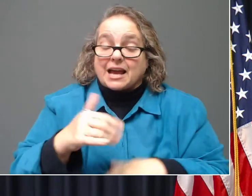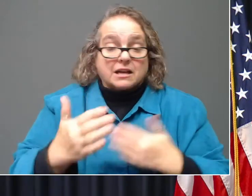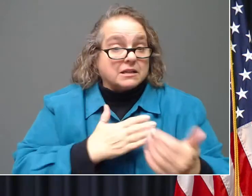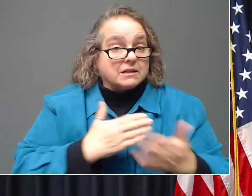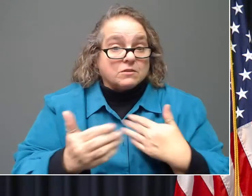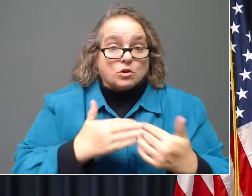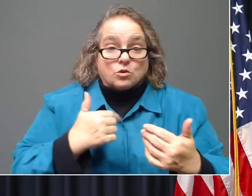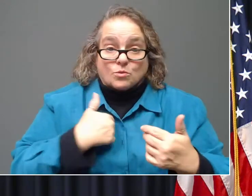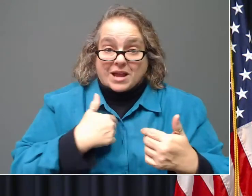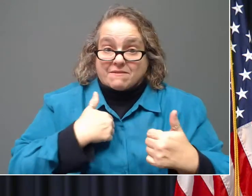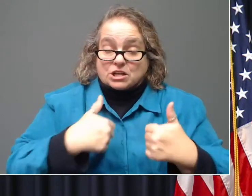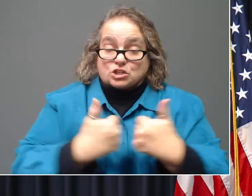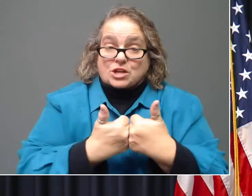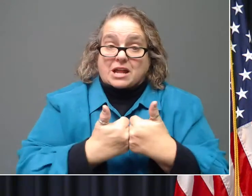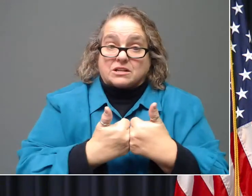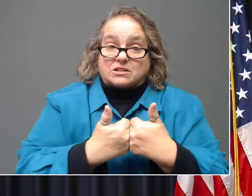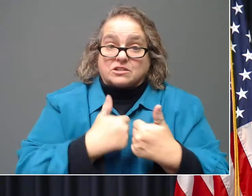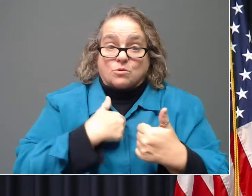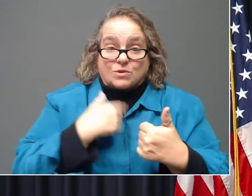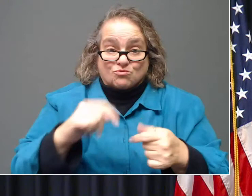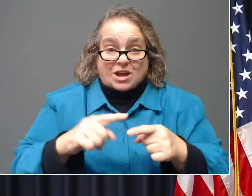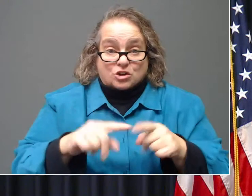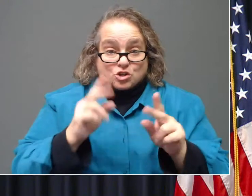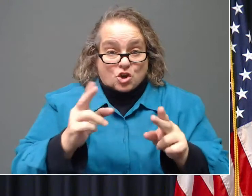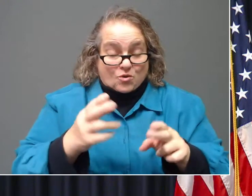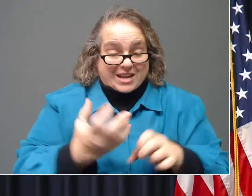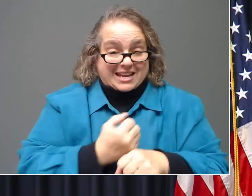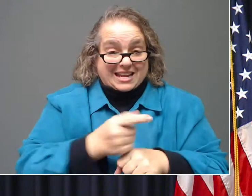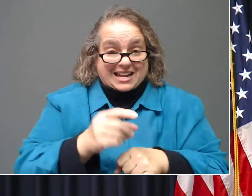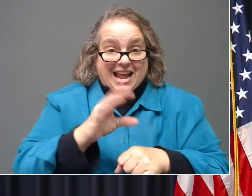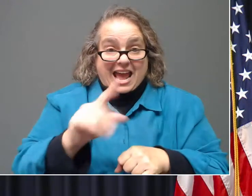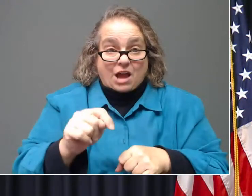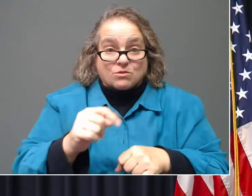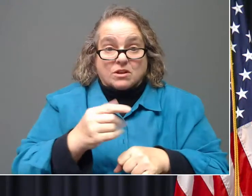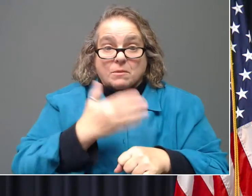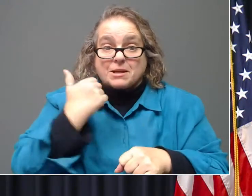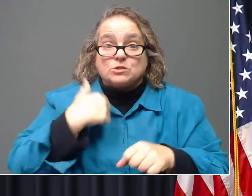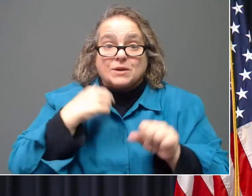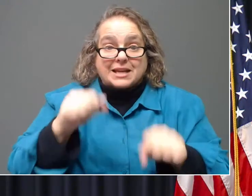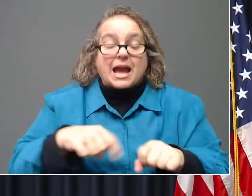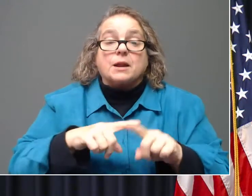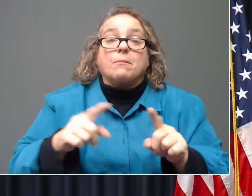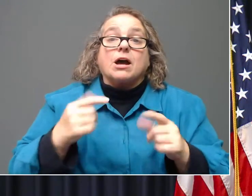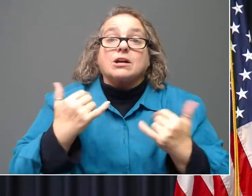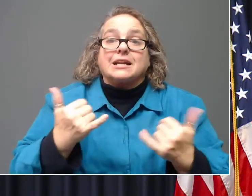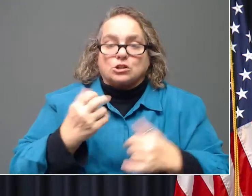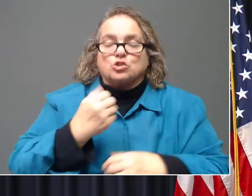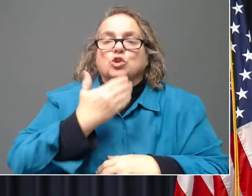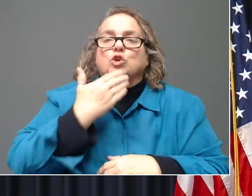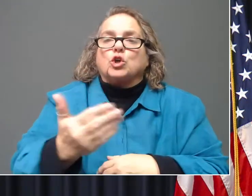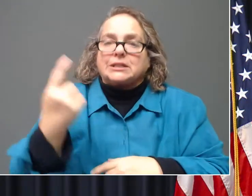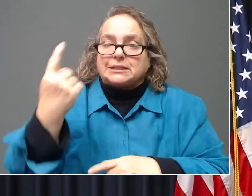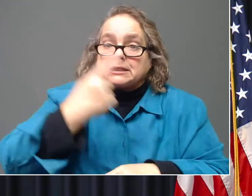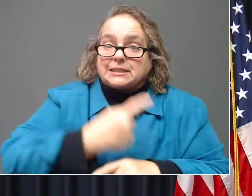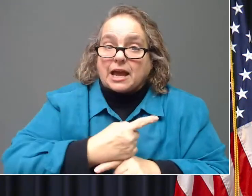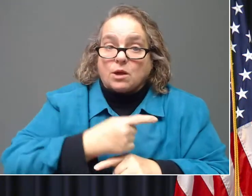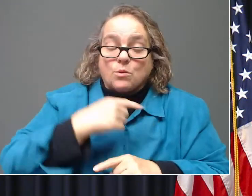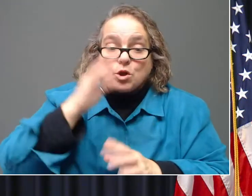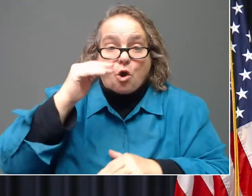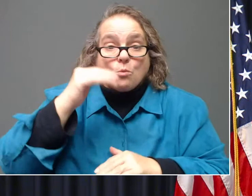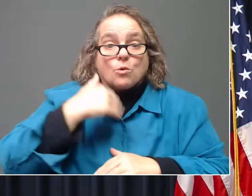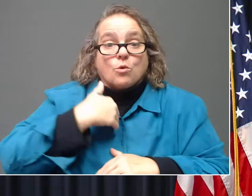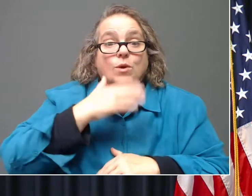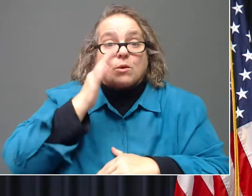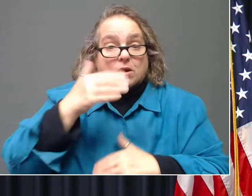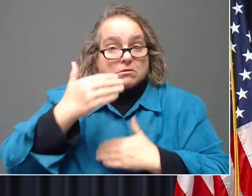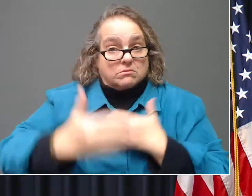fast as we want because of insufficient quantities. It's a good day. We're going to be hopefully heading on a better path. If we can all just buckle down and